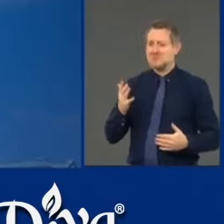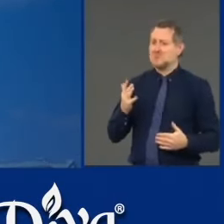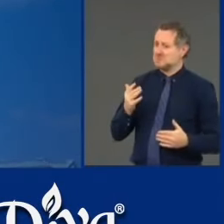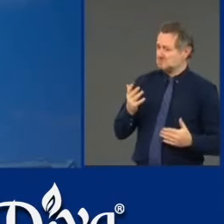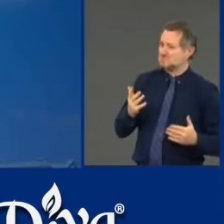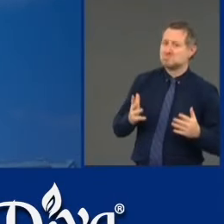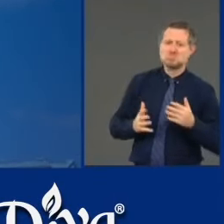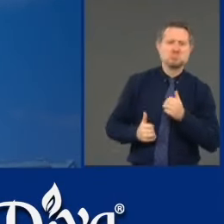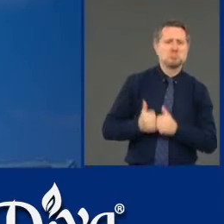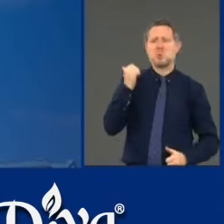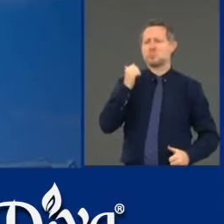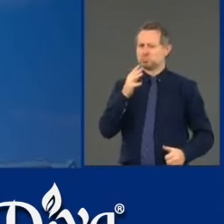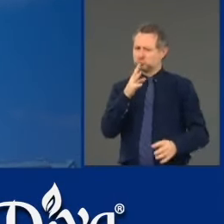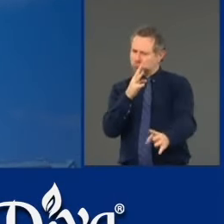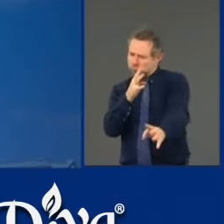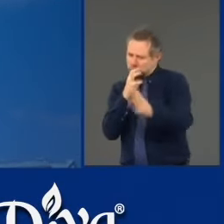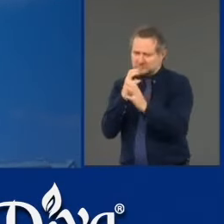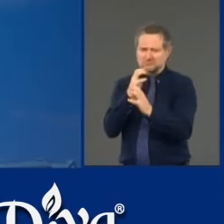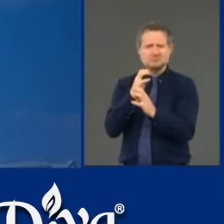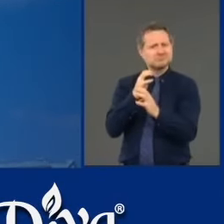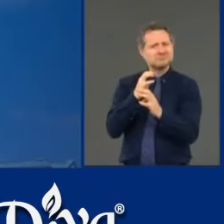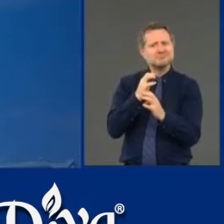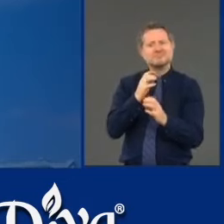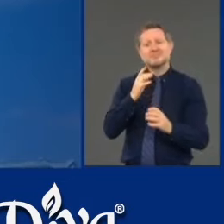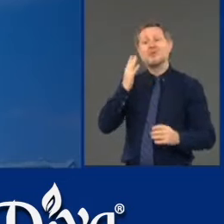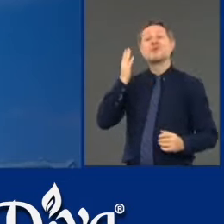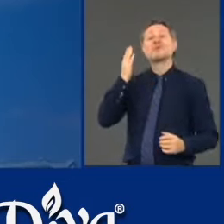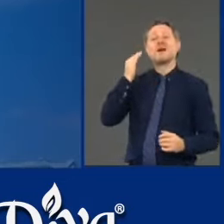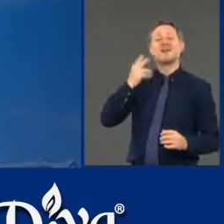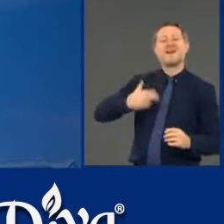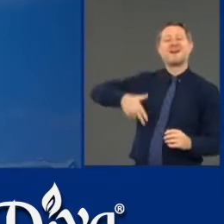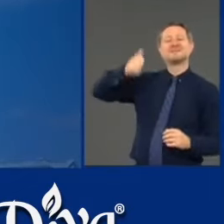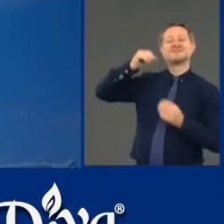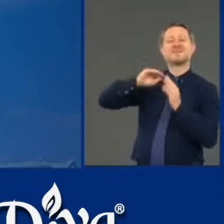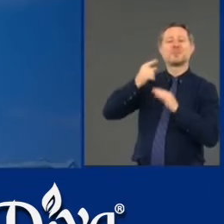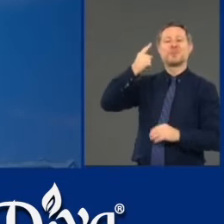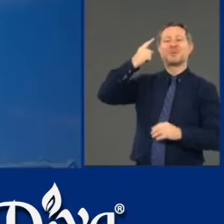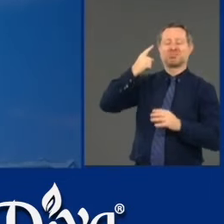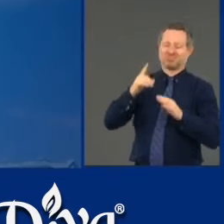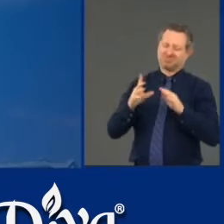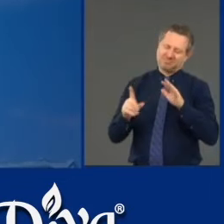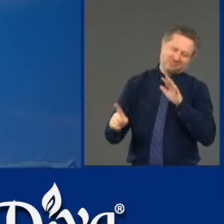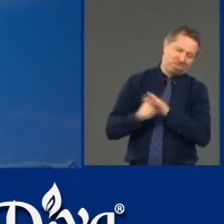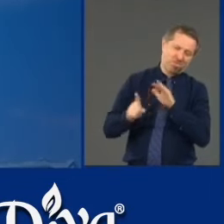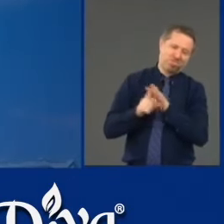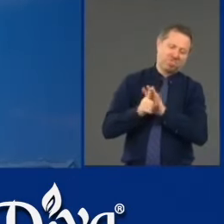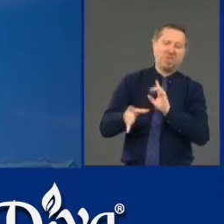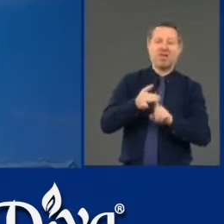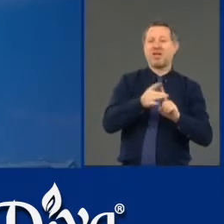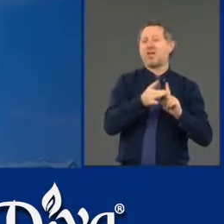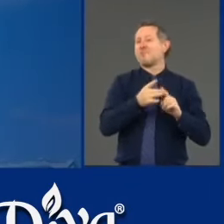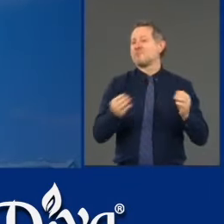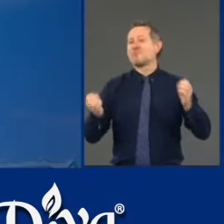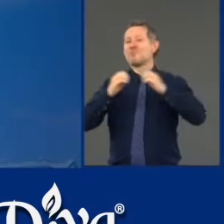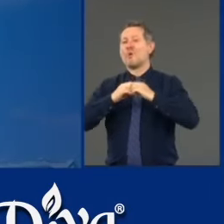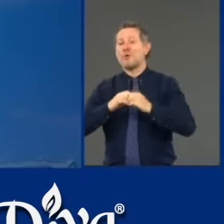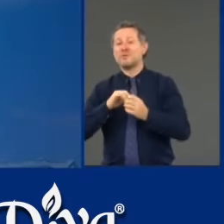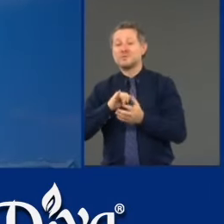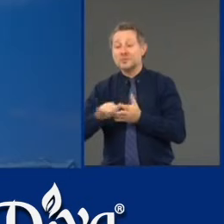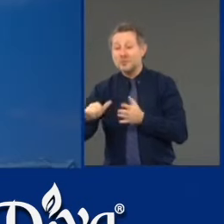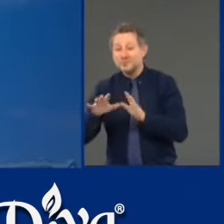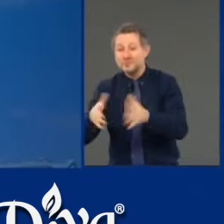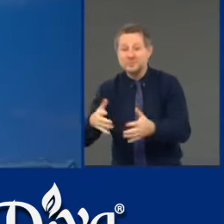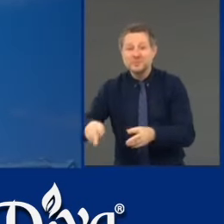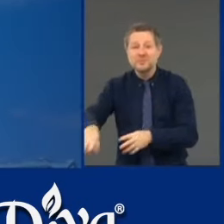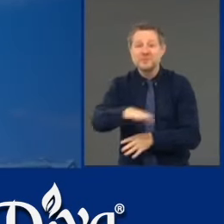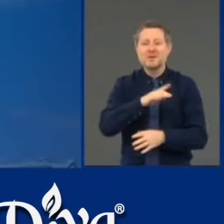the largest number of cases. But every step of the way, New Yorkers have stepped up. As a government, we are doing everything that we